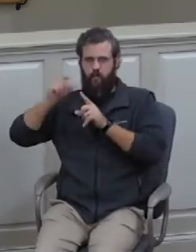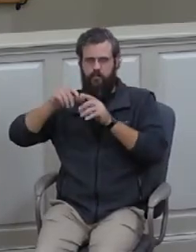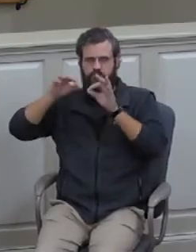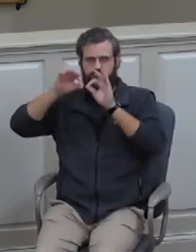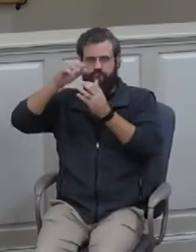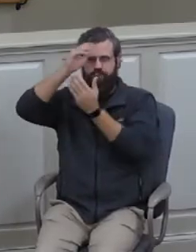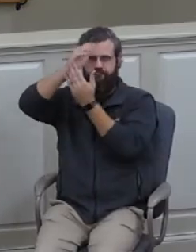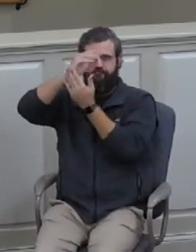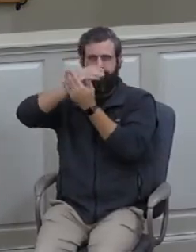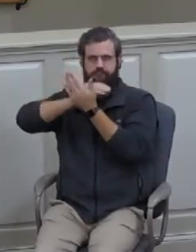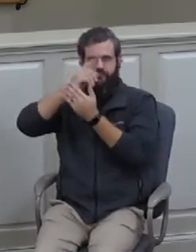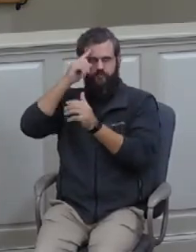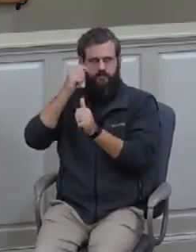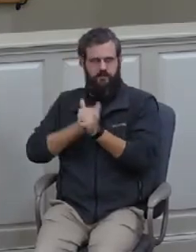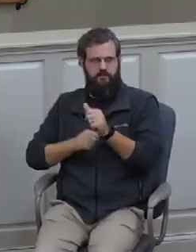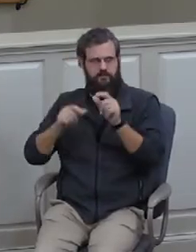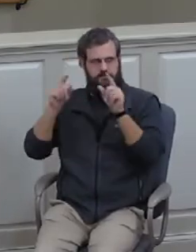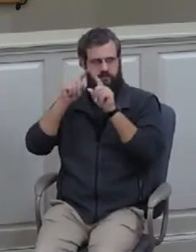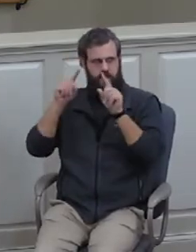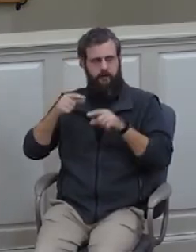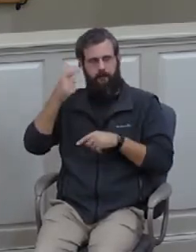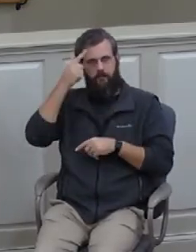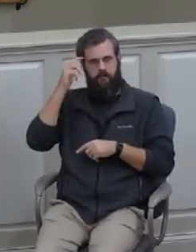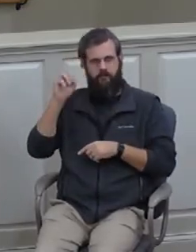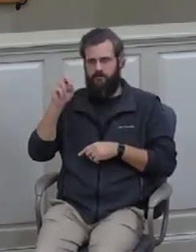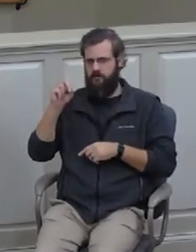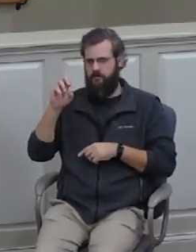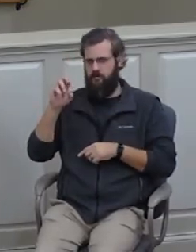as the encroachment permits might be